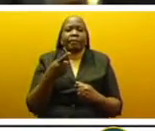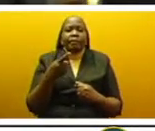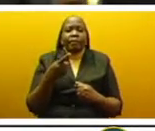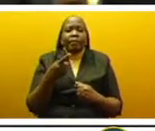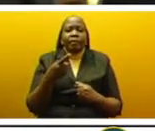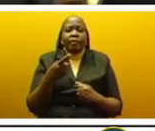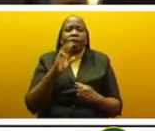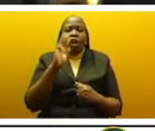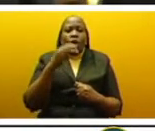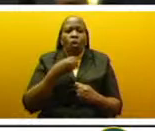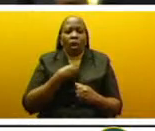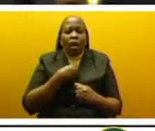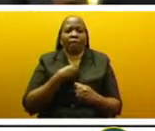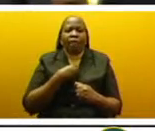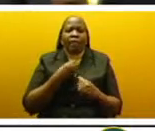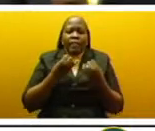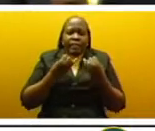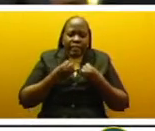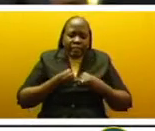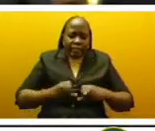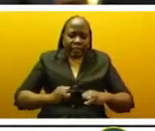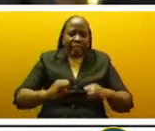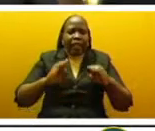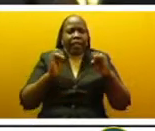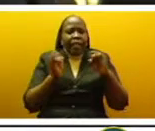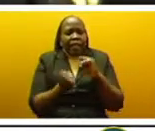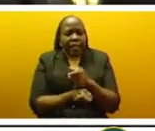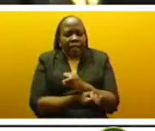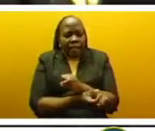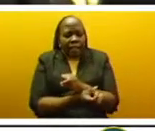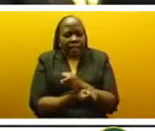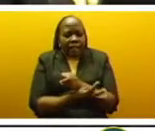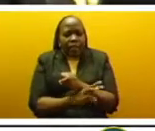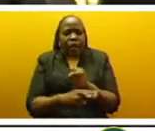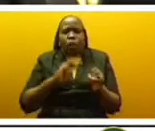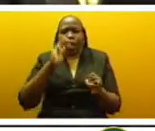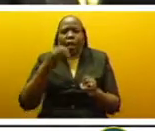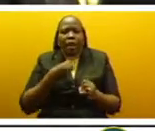you have a triumvirate, you have a trioca